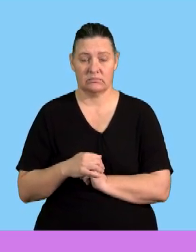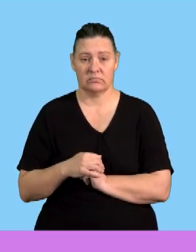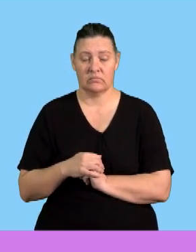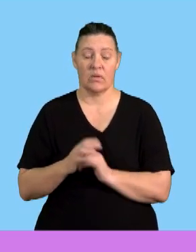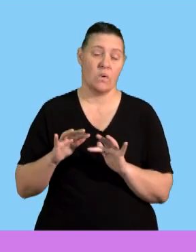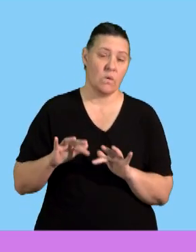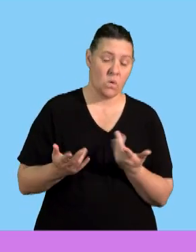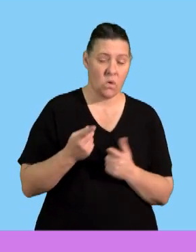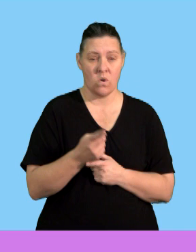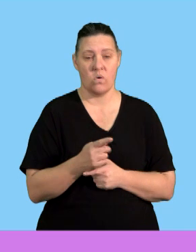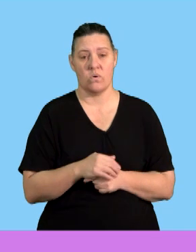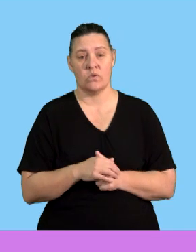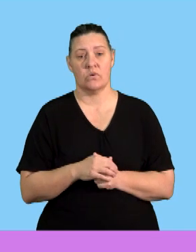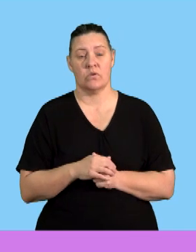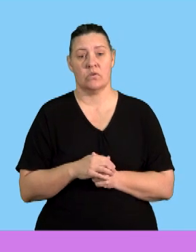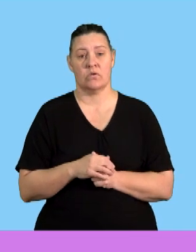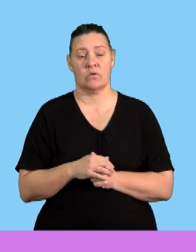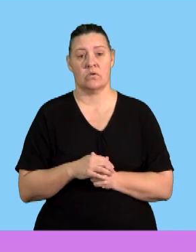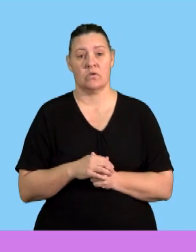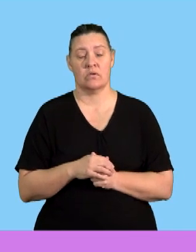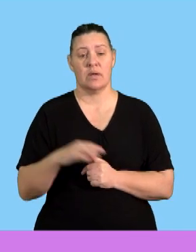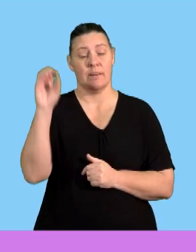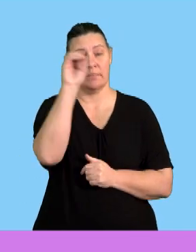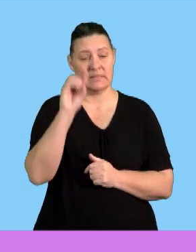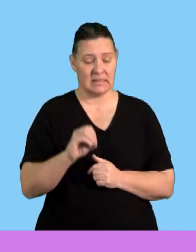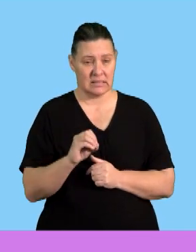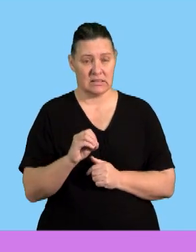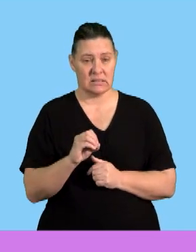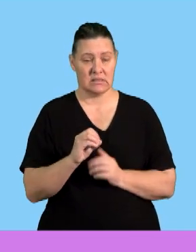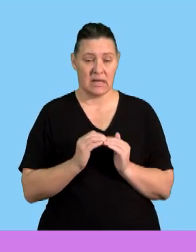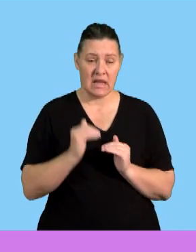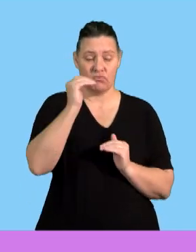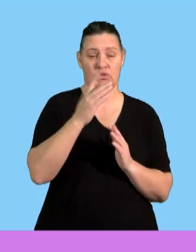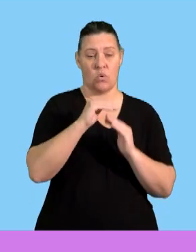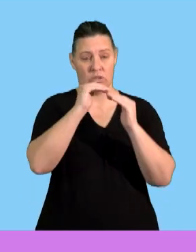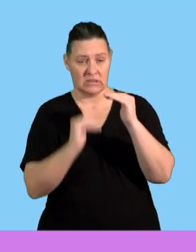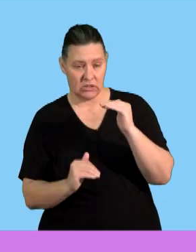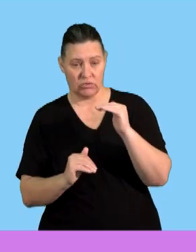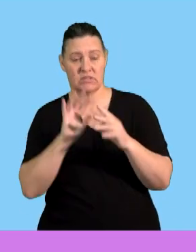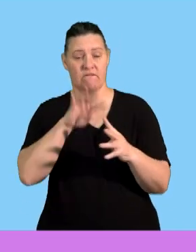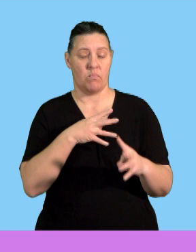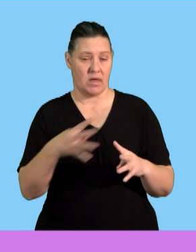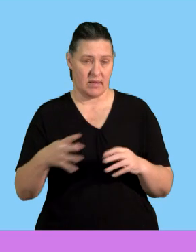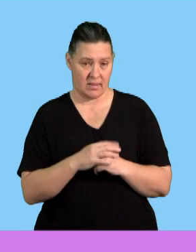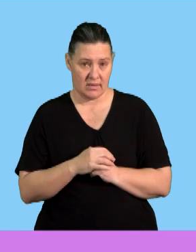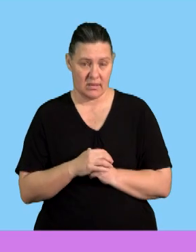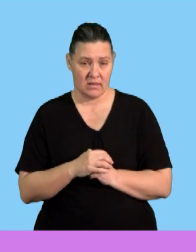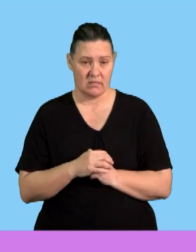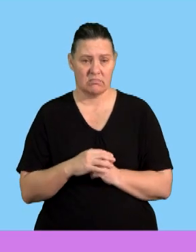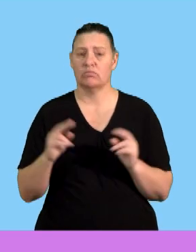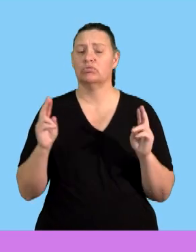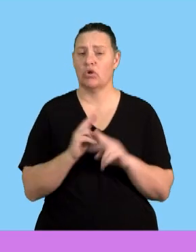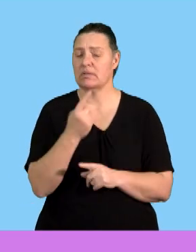value. Or you can use the percentage increase or decrease formula, and